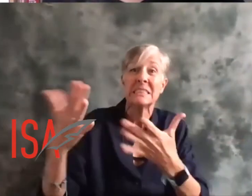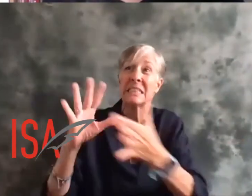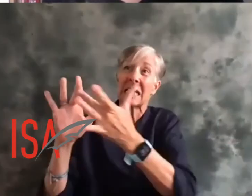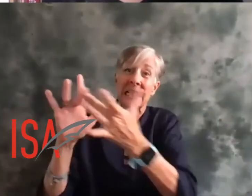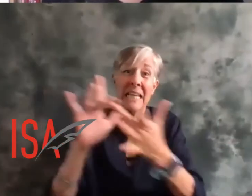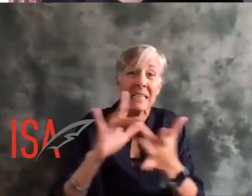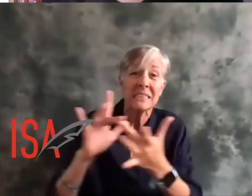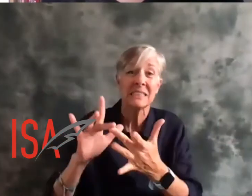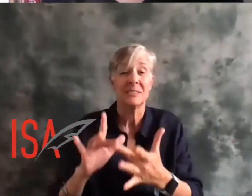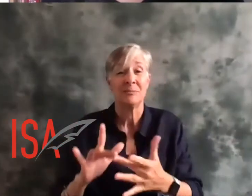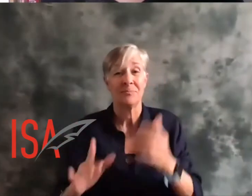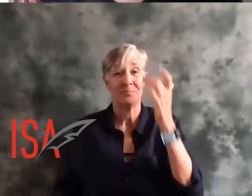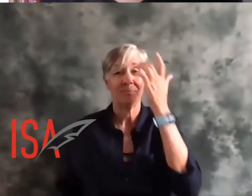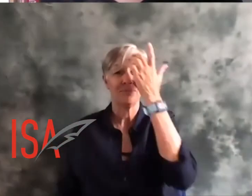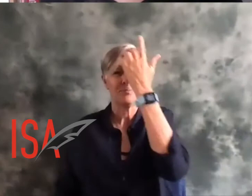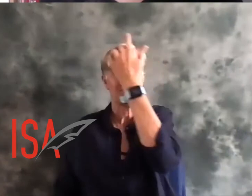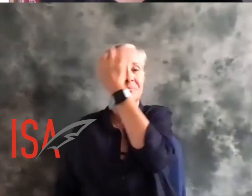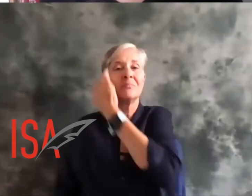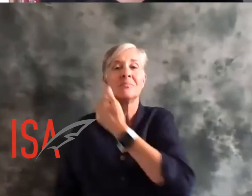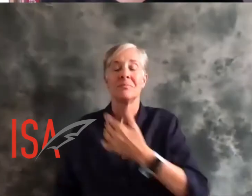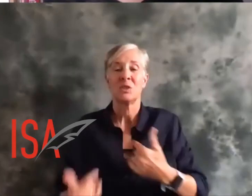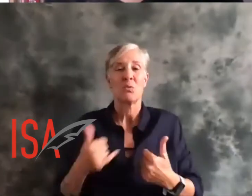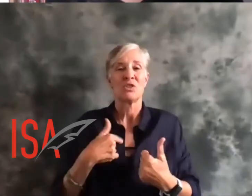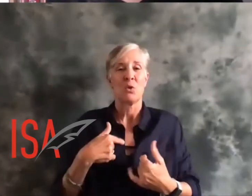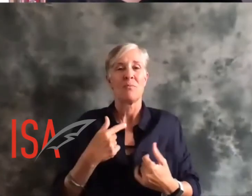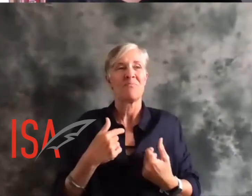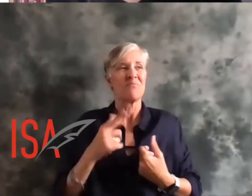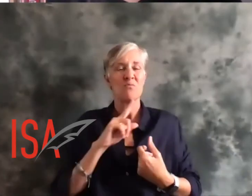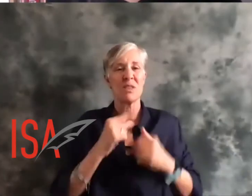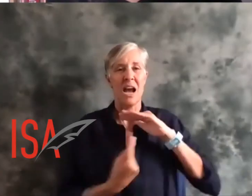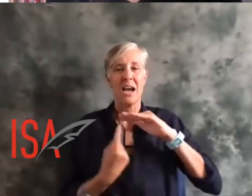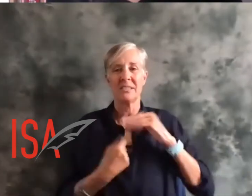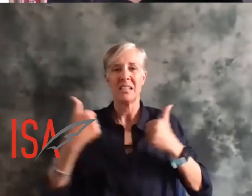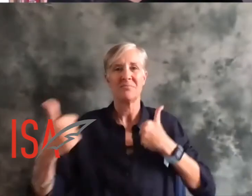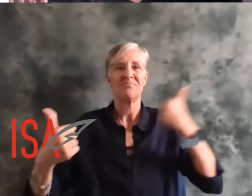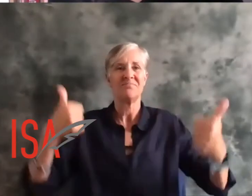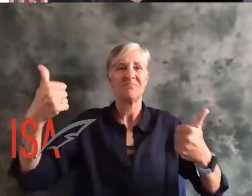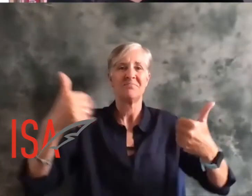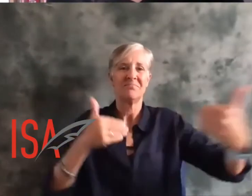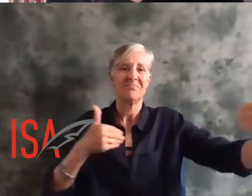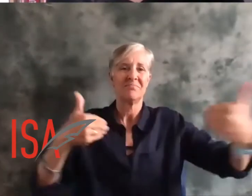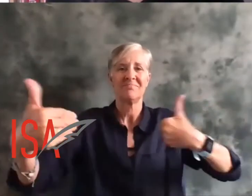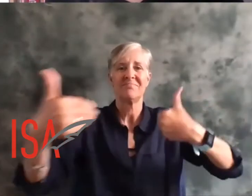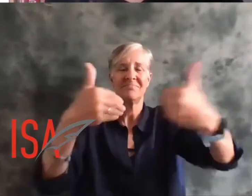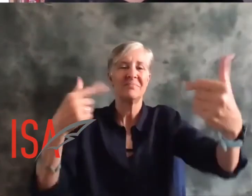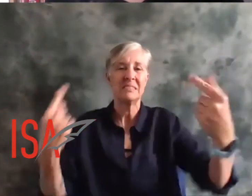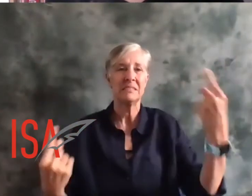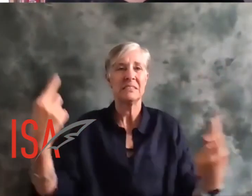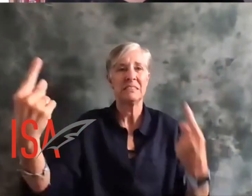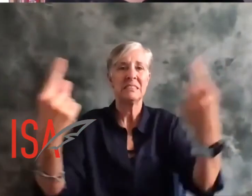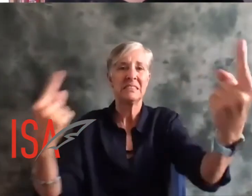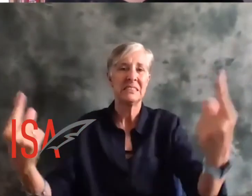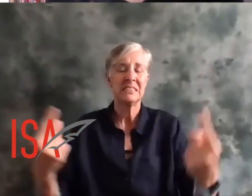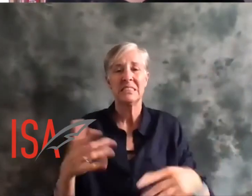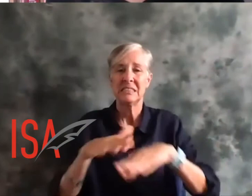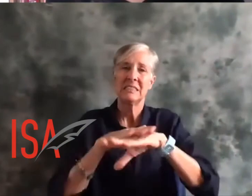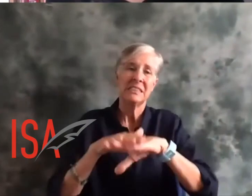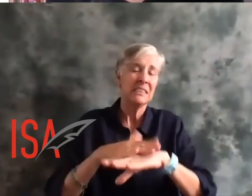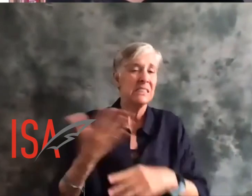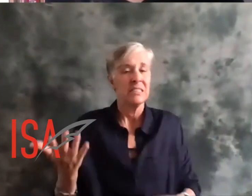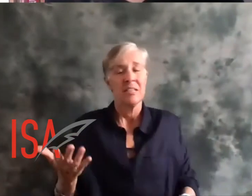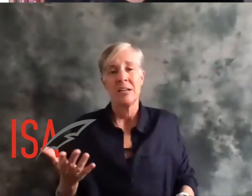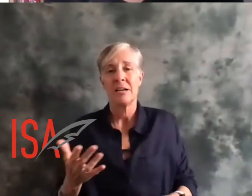connect, that before we're so isolated. And the goal is just to bring in, not skin deep, just so many different writers and different